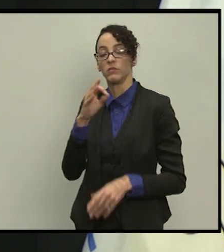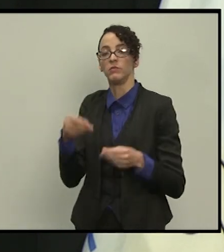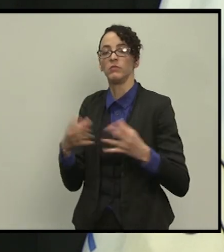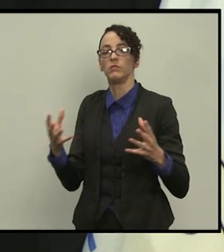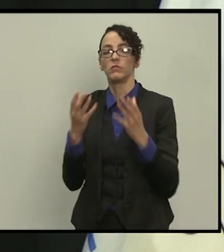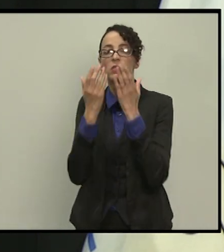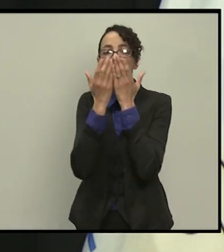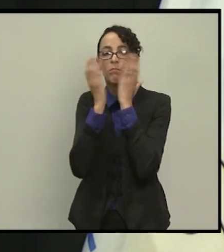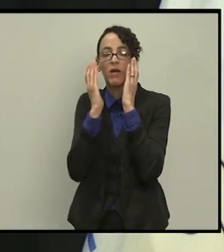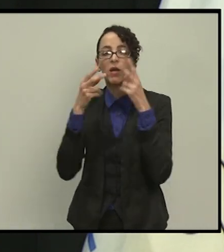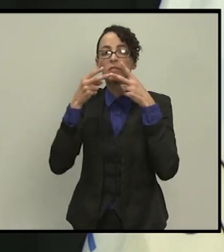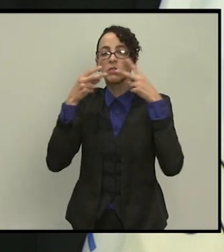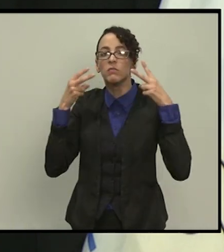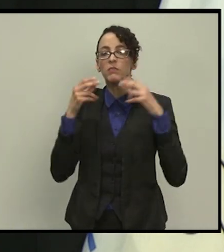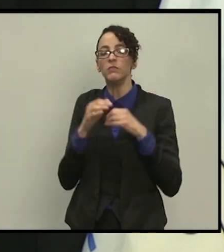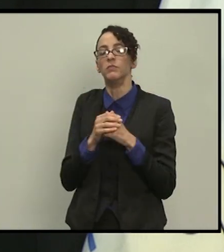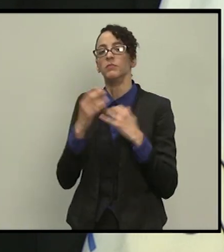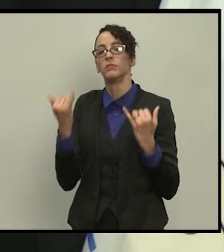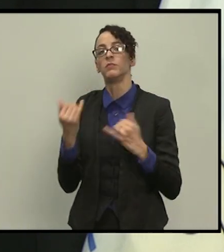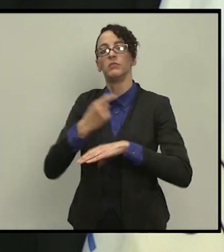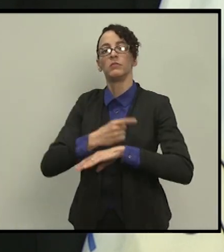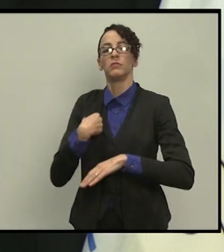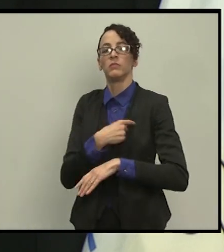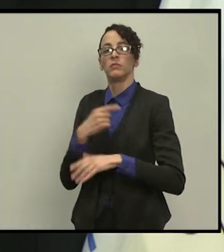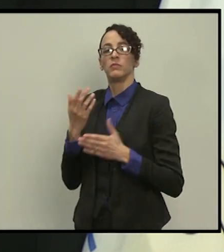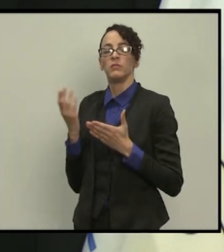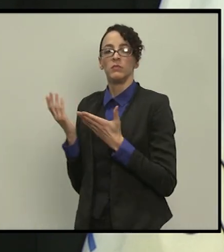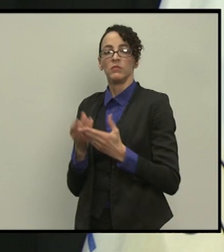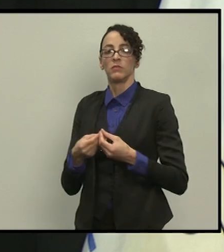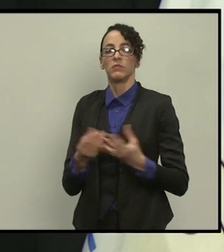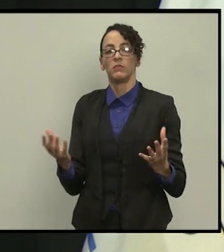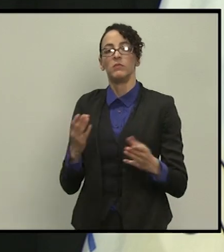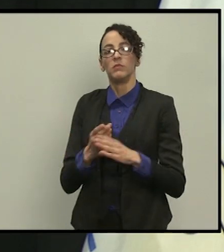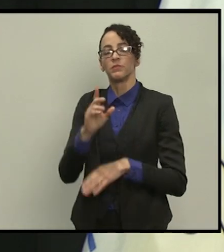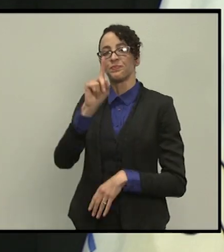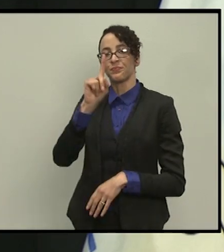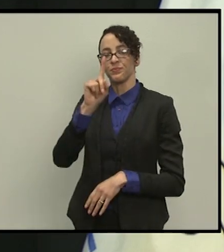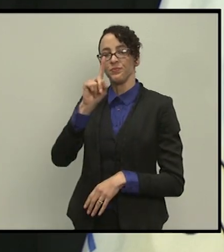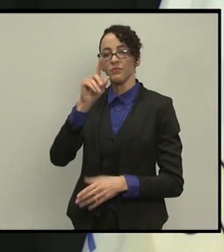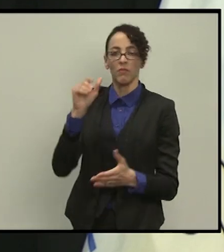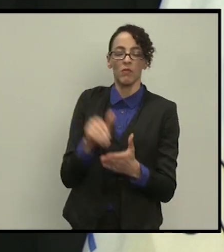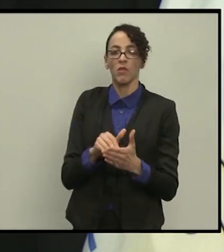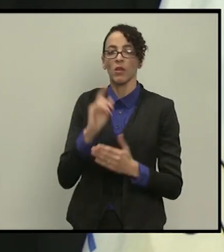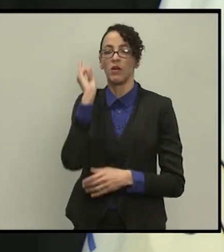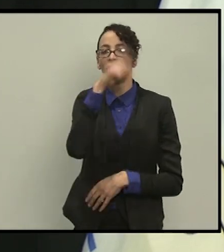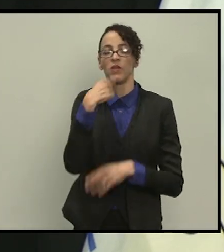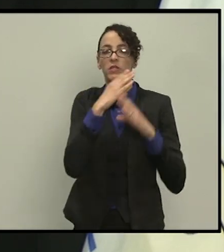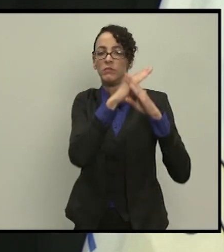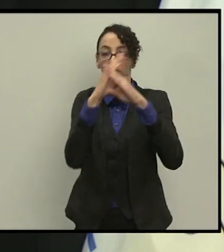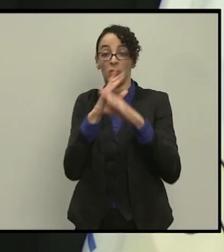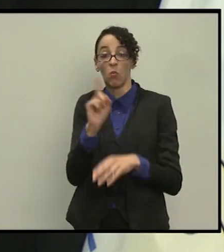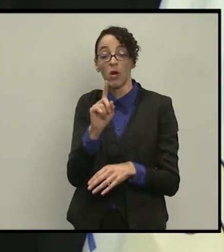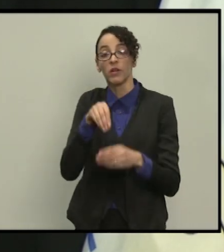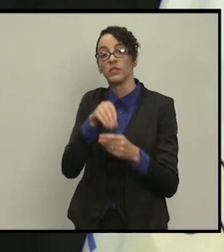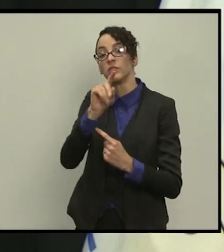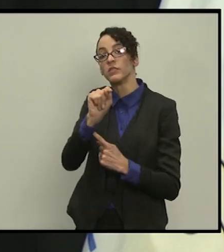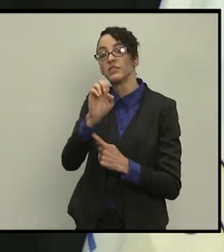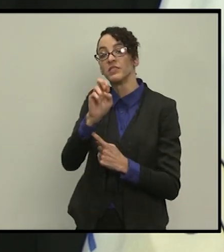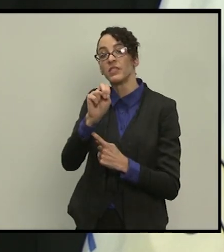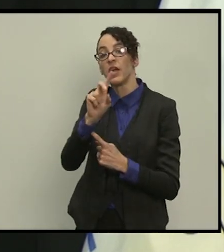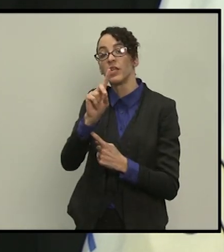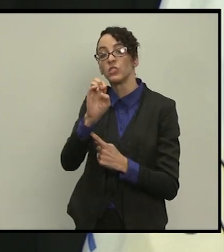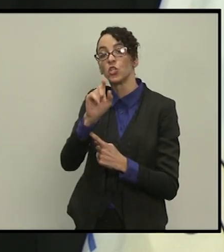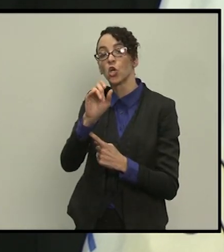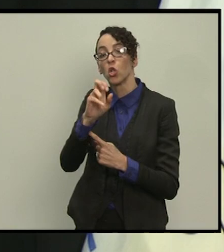we delivered over 1,000 face coverings in the Tenderloin and the Western Addition. This week, we will